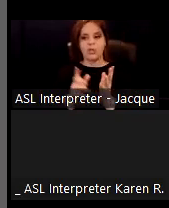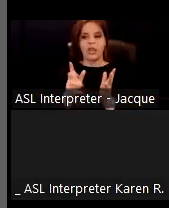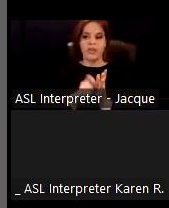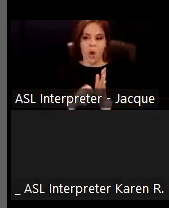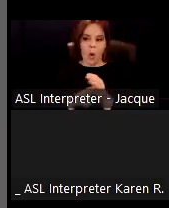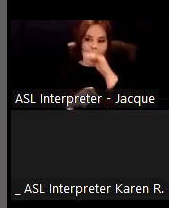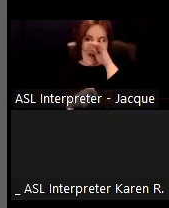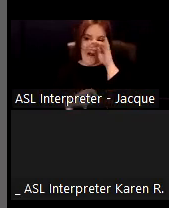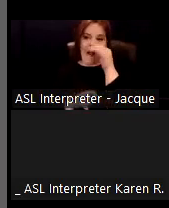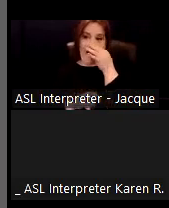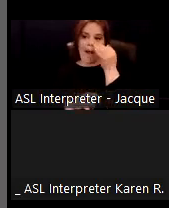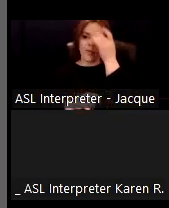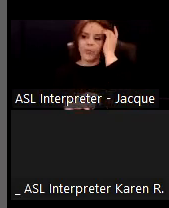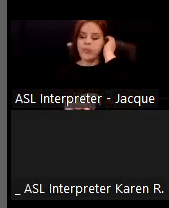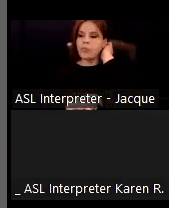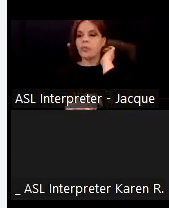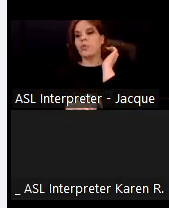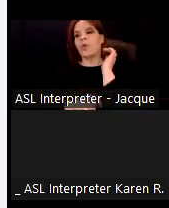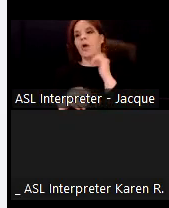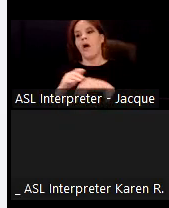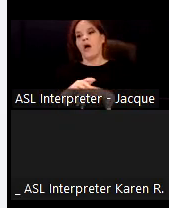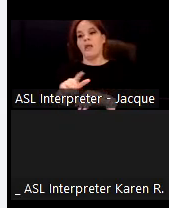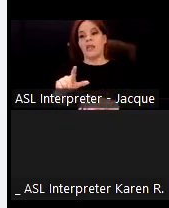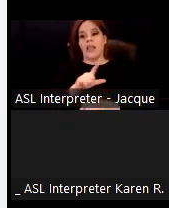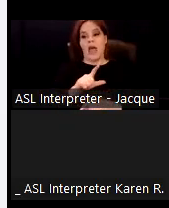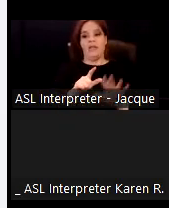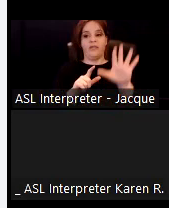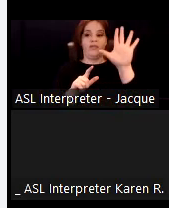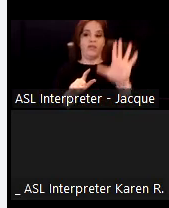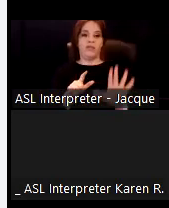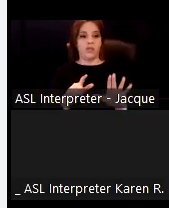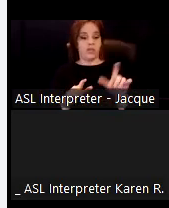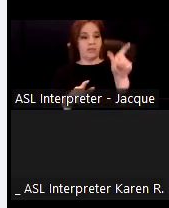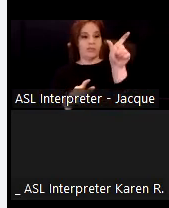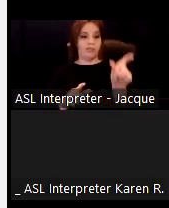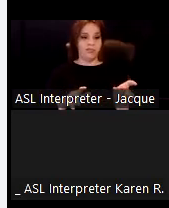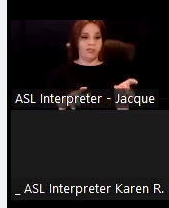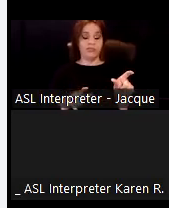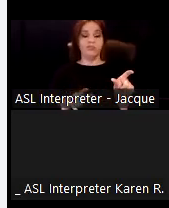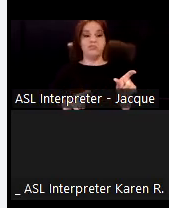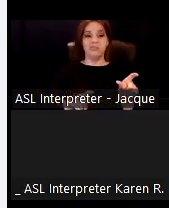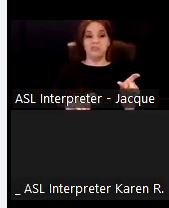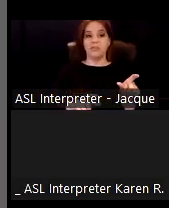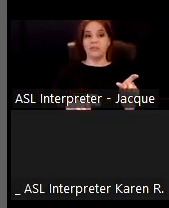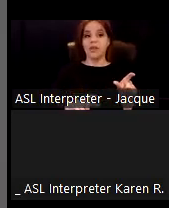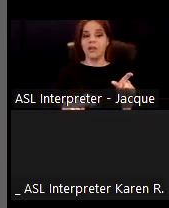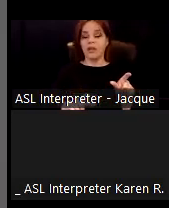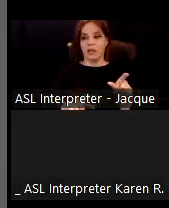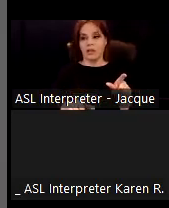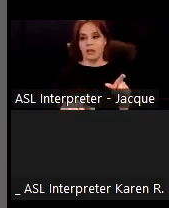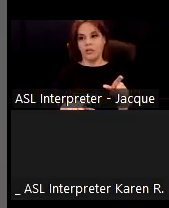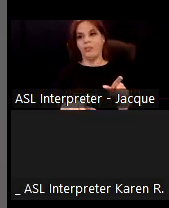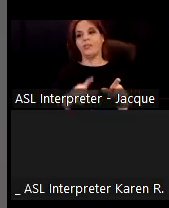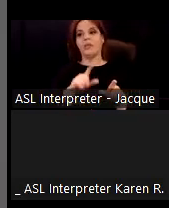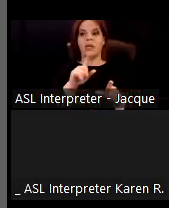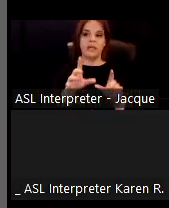on the left-hand side of the screen here, Liz is showing you this is where the sticky